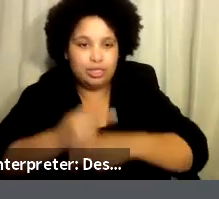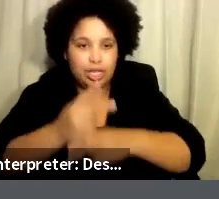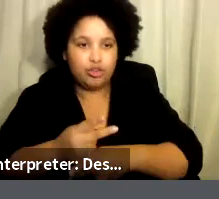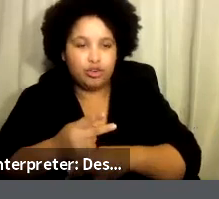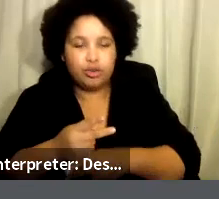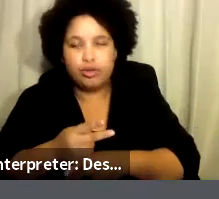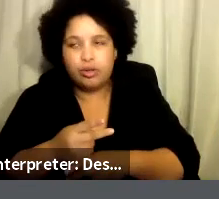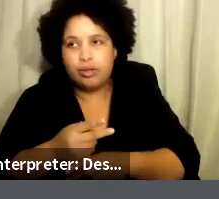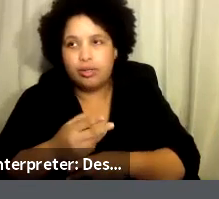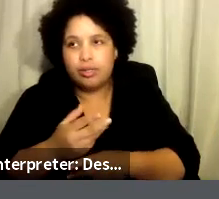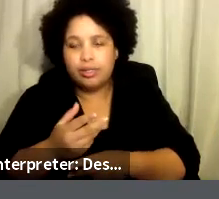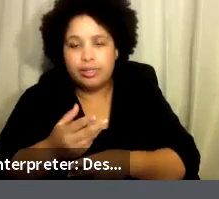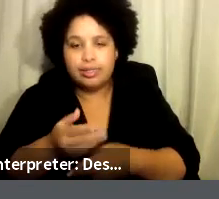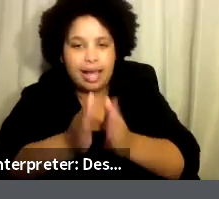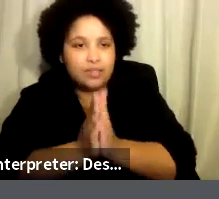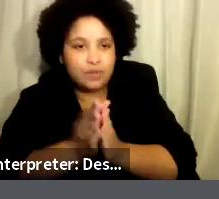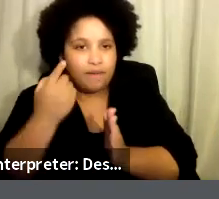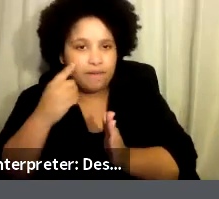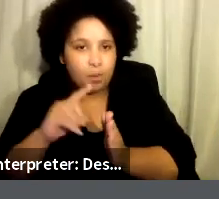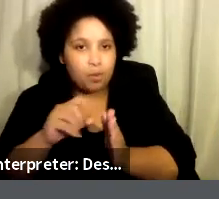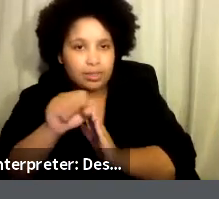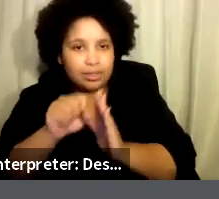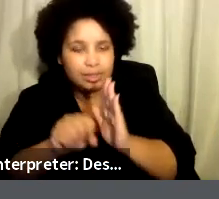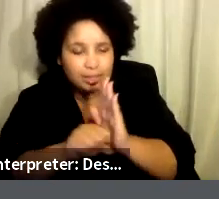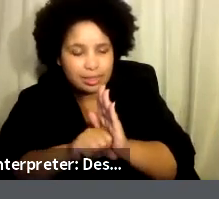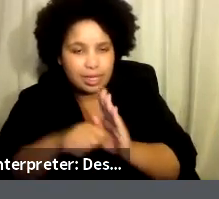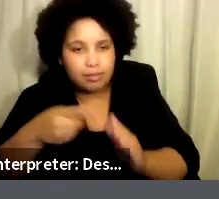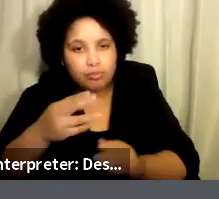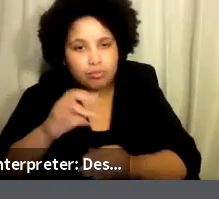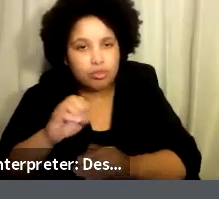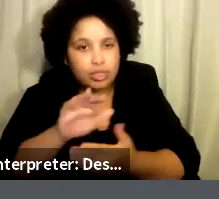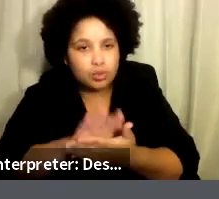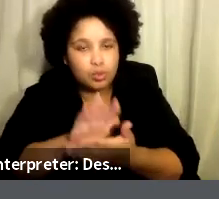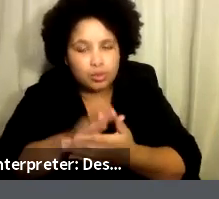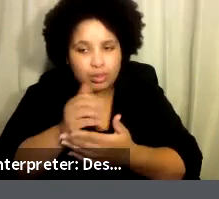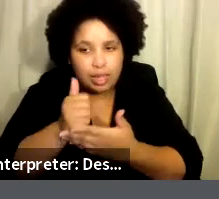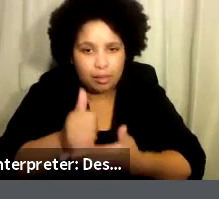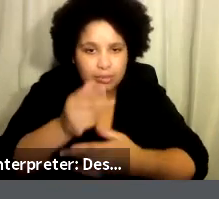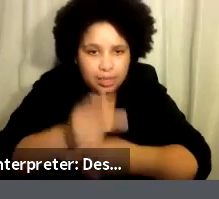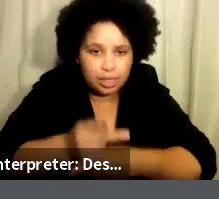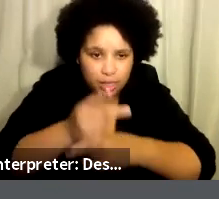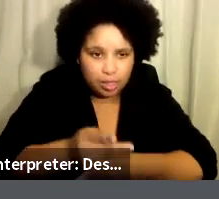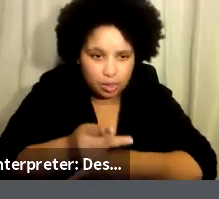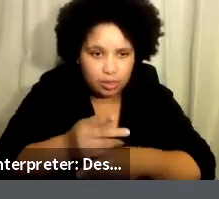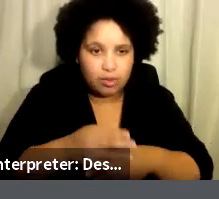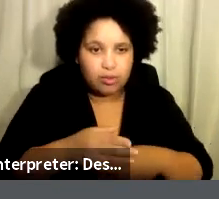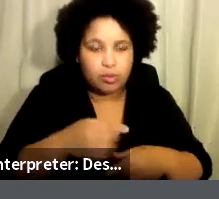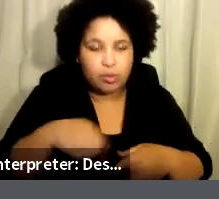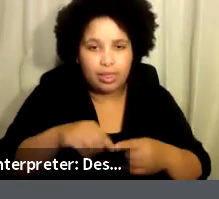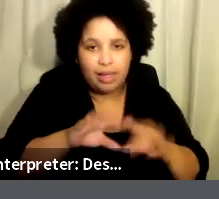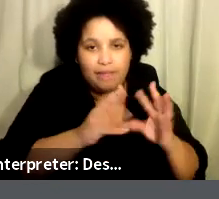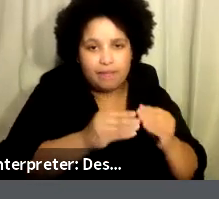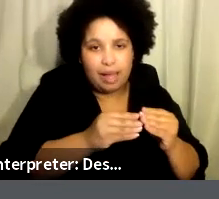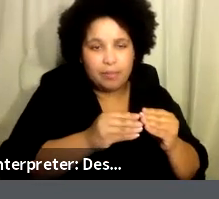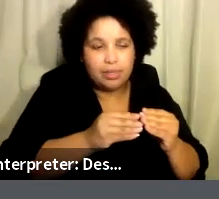is asking for the state preschool to take care of the child while the family member is at home.